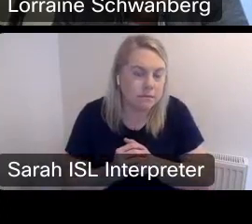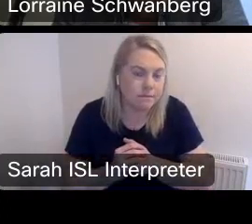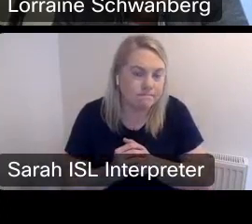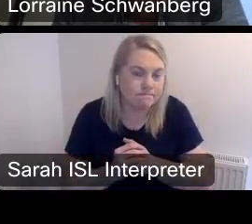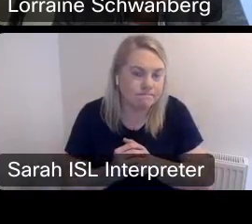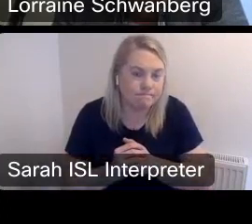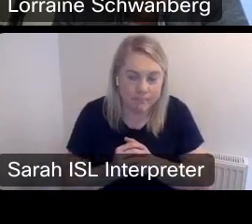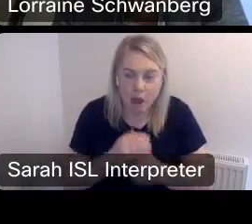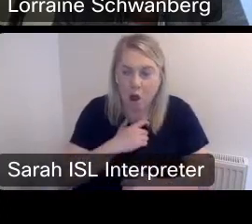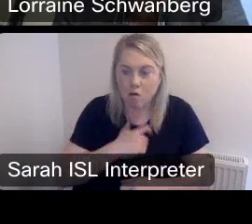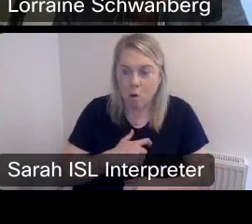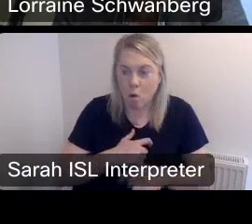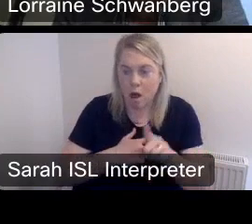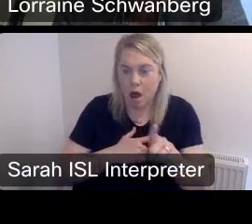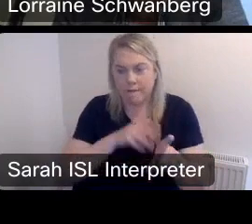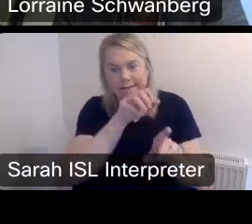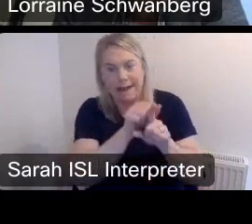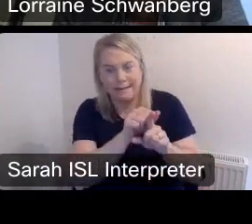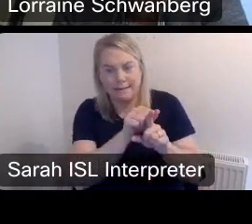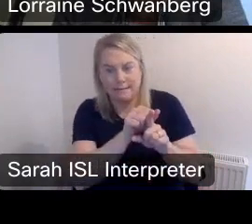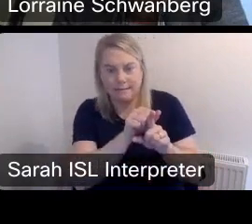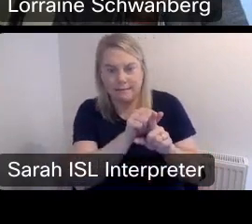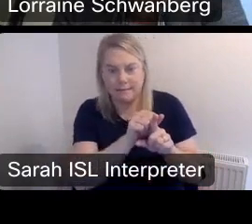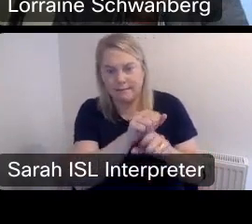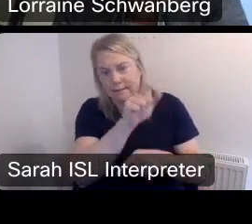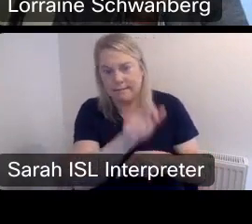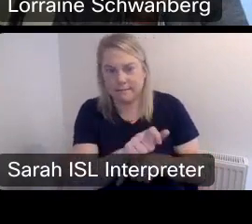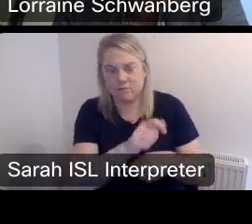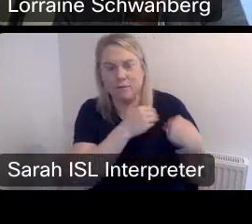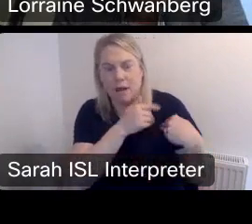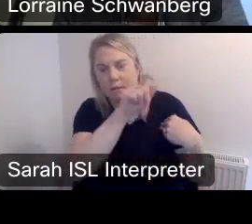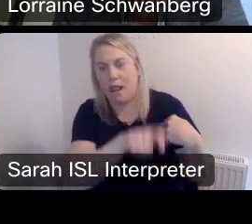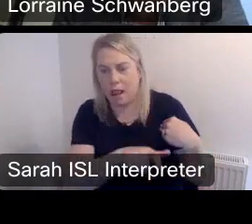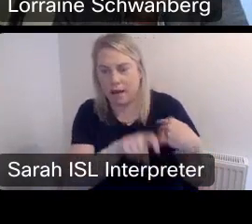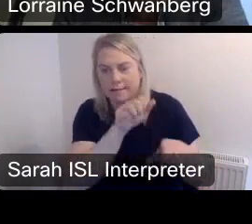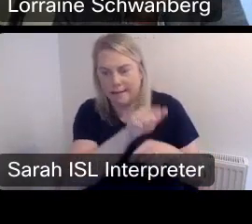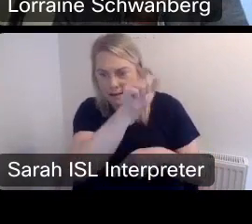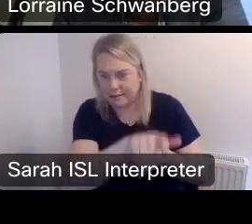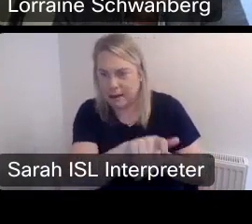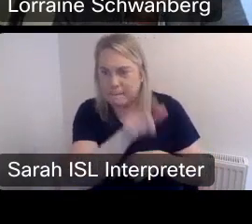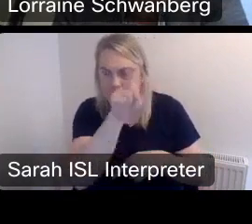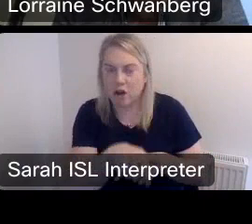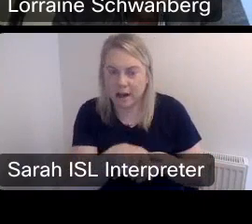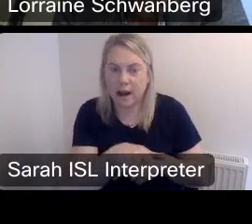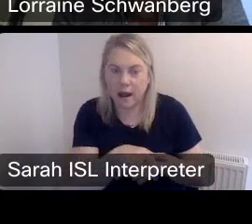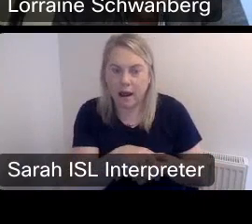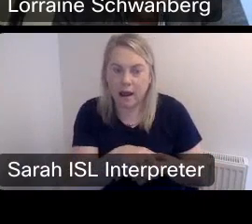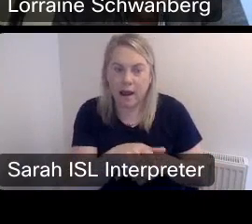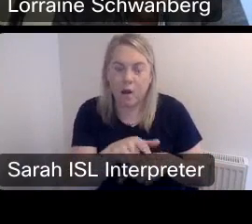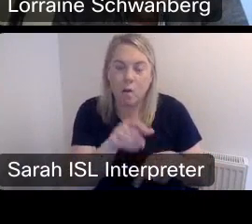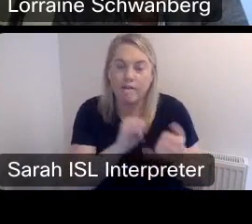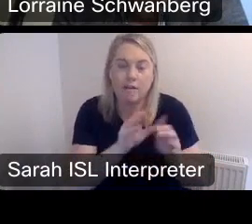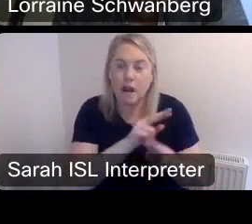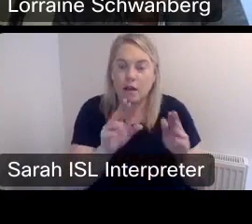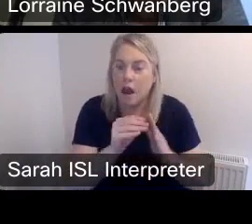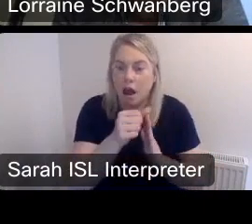The role of the designated person. So for anybody who is not on our mailing list for our newsletter, the team